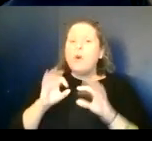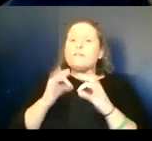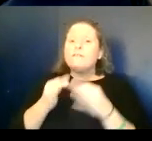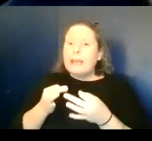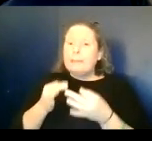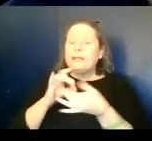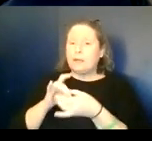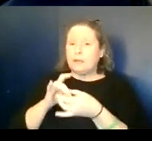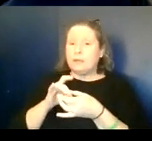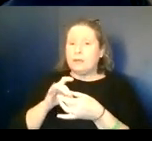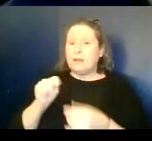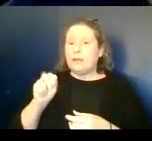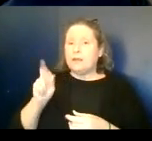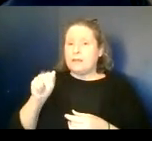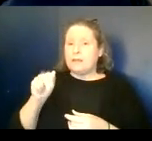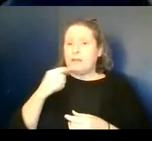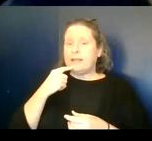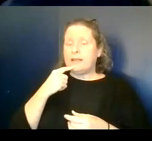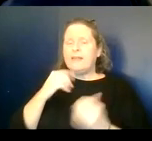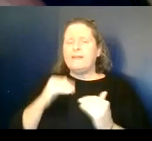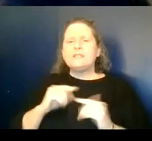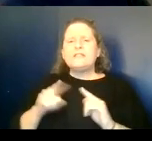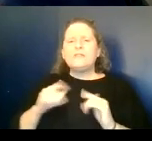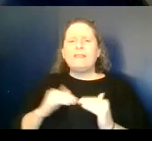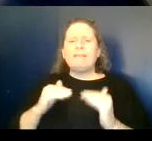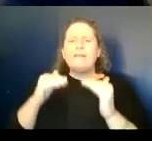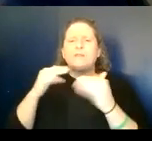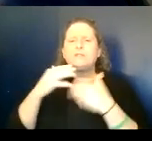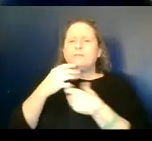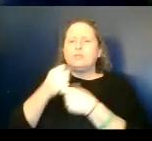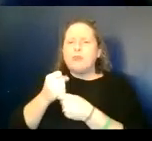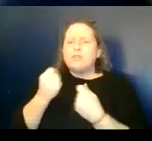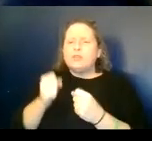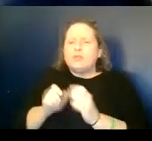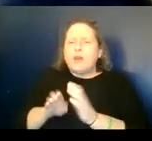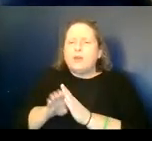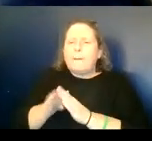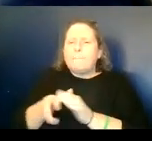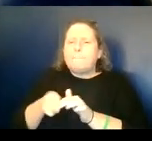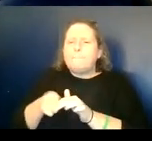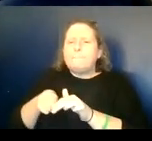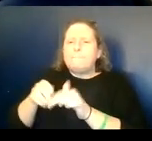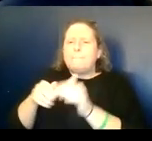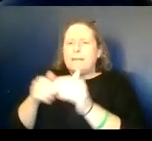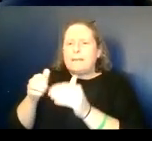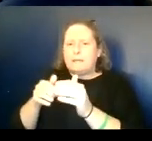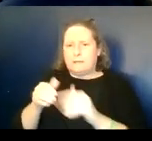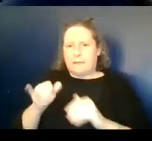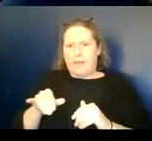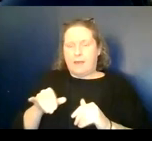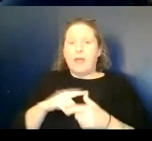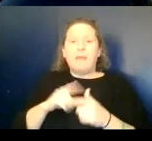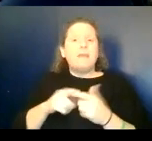there's sort of those levels of trust that you're trying to build. And then, kind of moving into, I don't know,